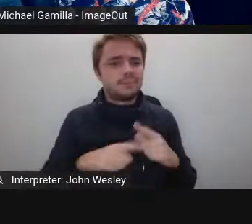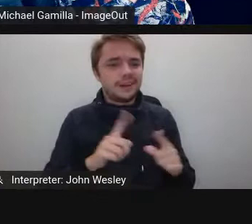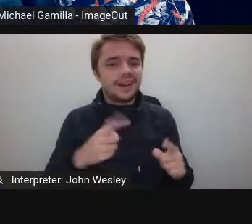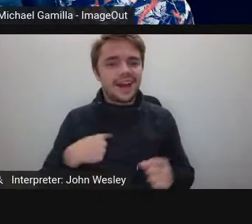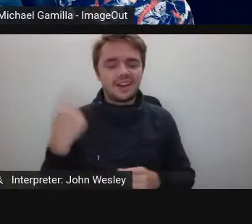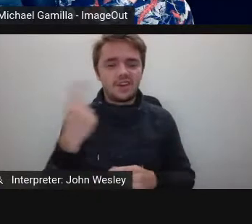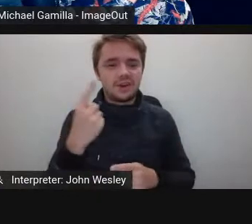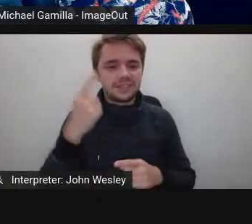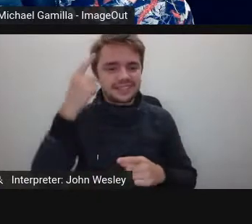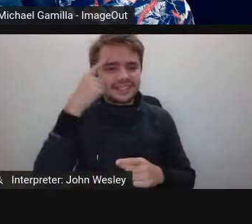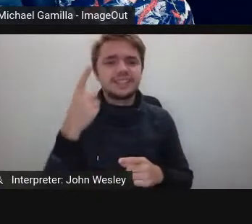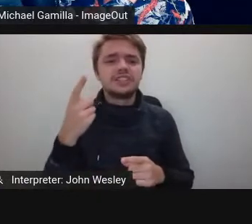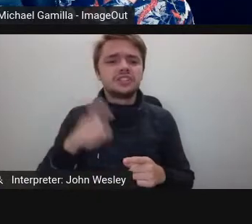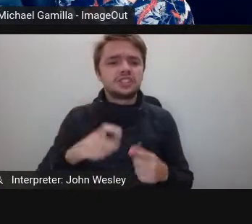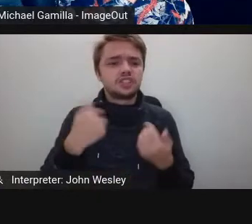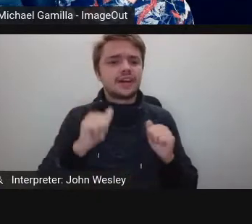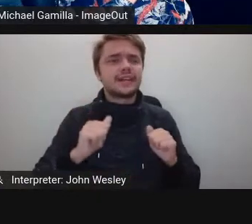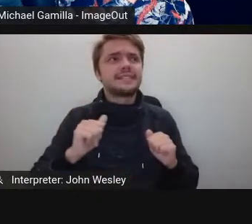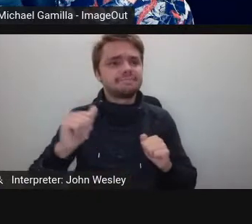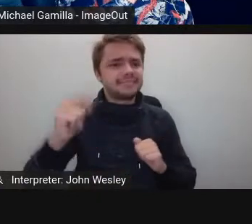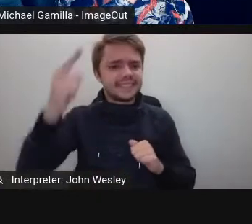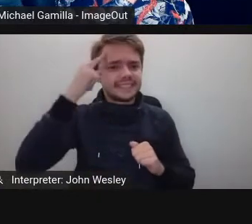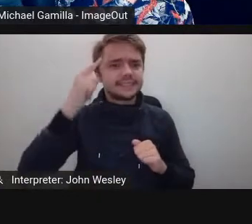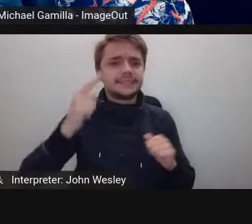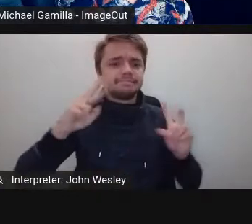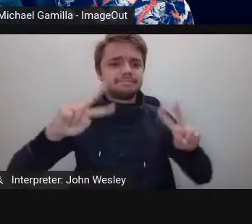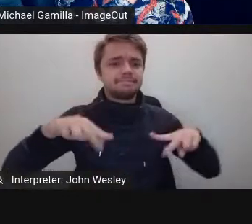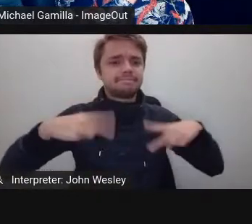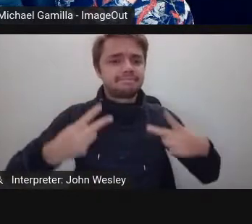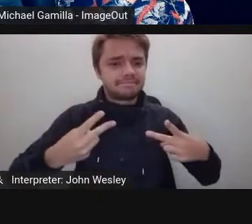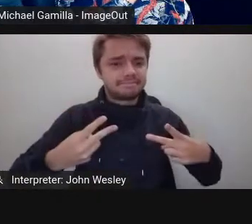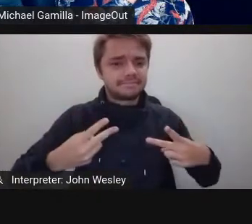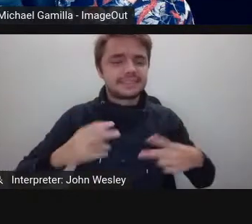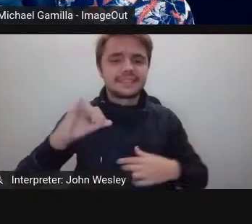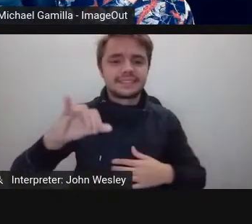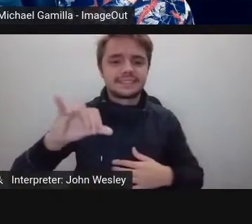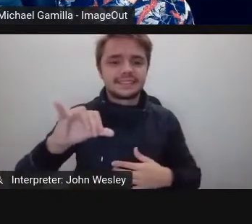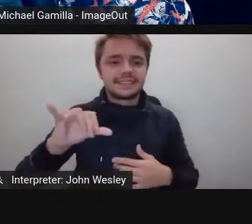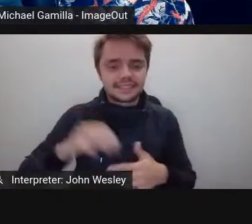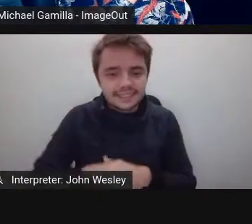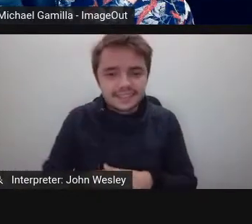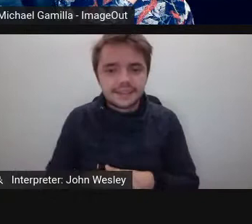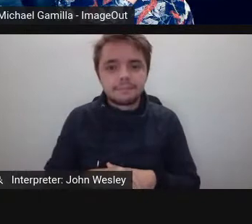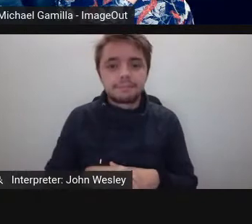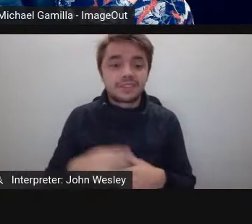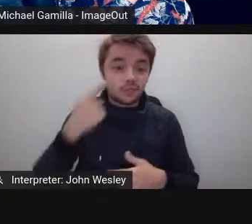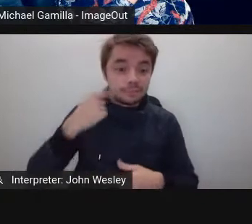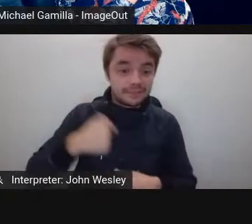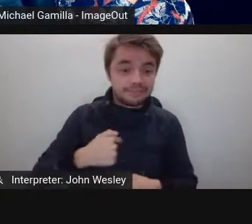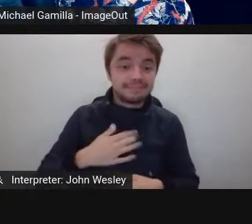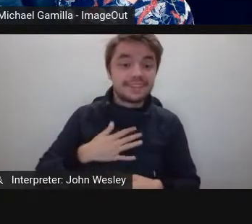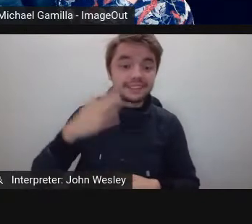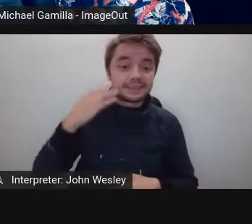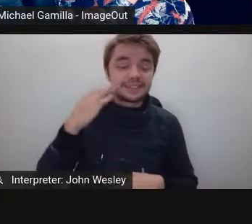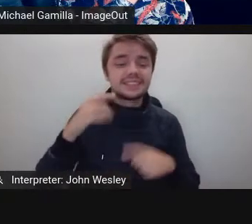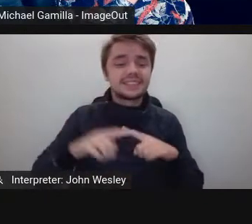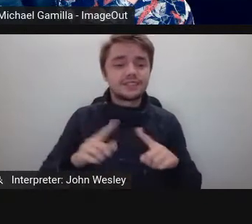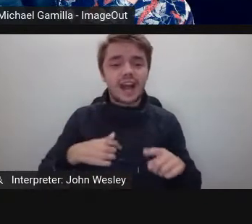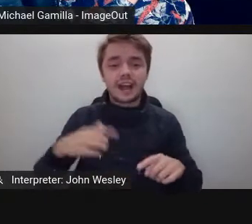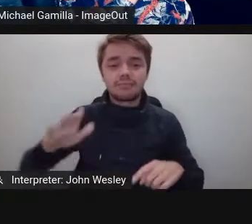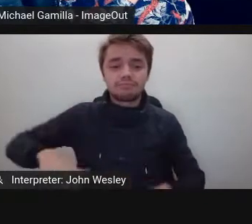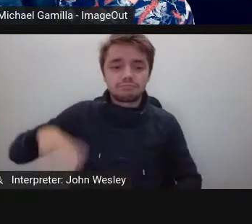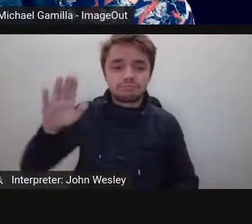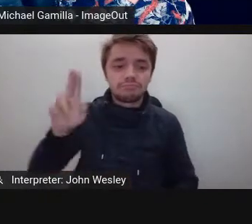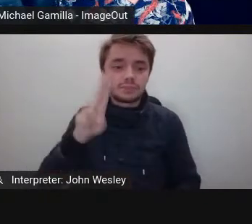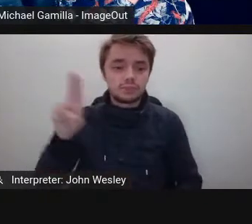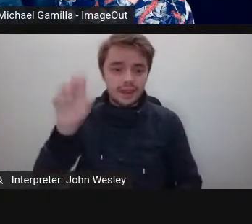try to put yeah. in a place. Because as well, you know, for me, it's been different because when I was raised in the United States, then after